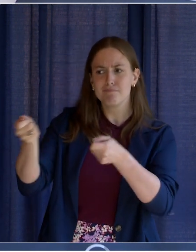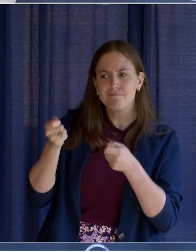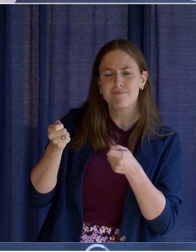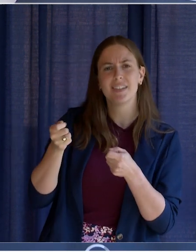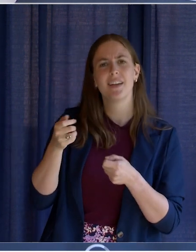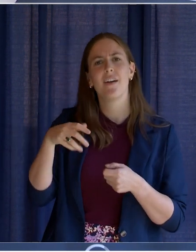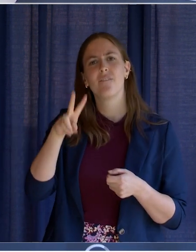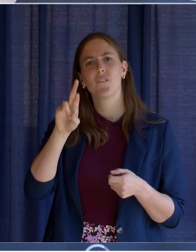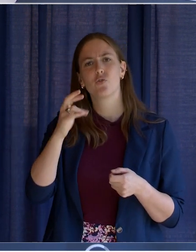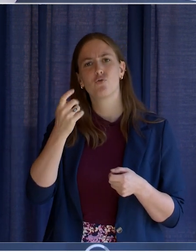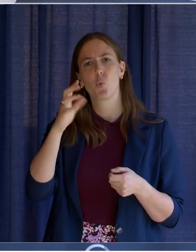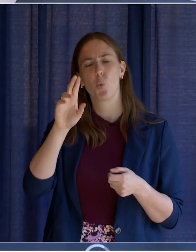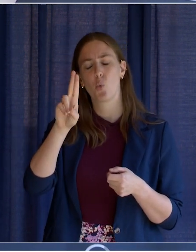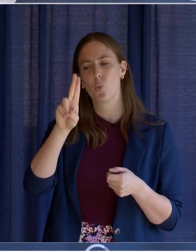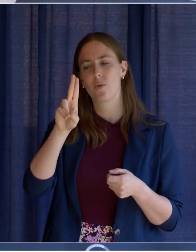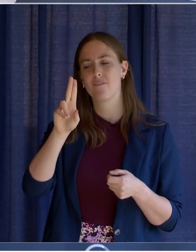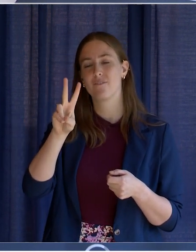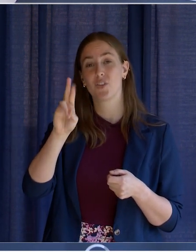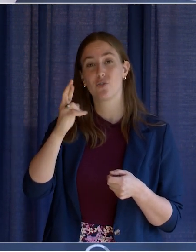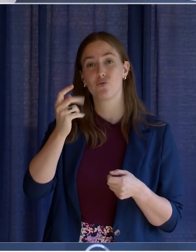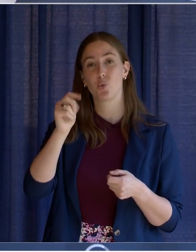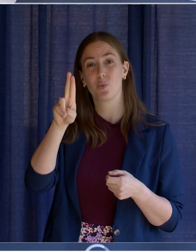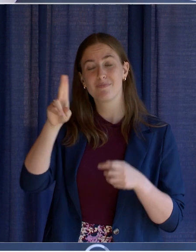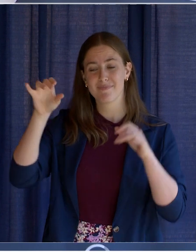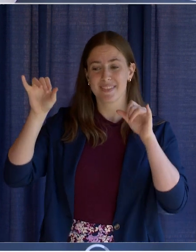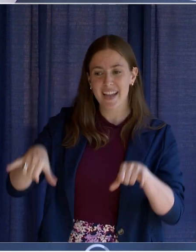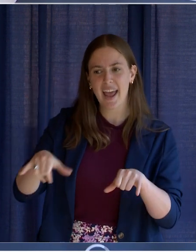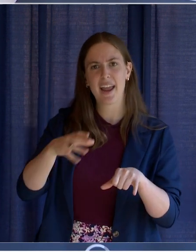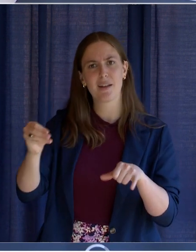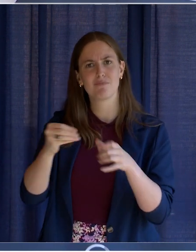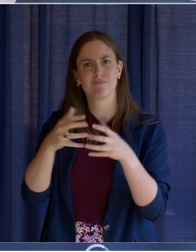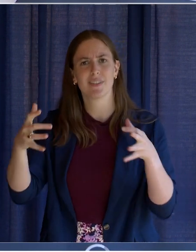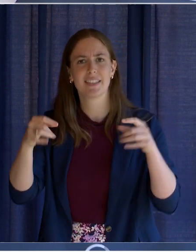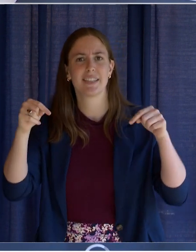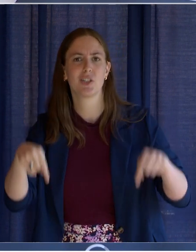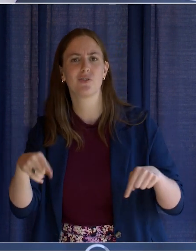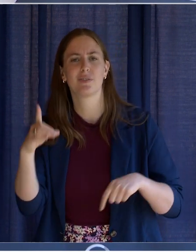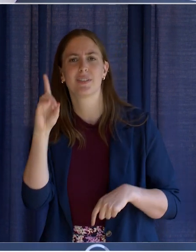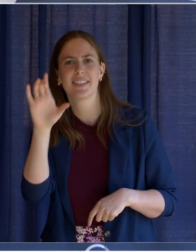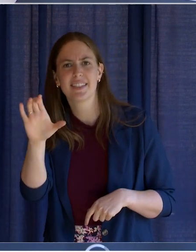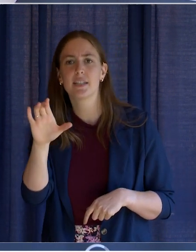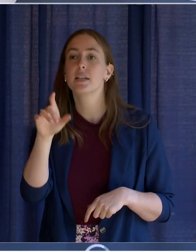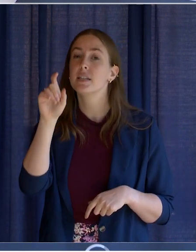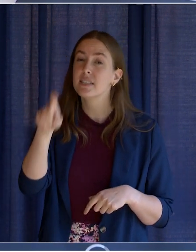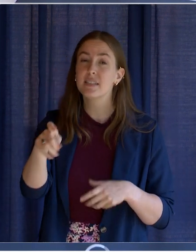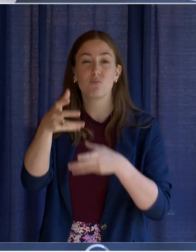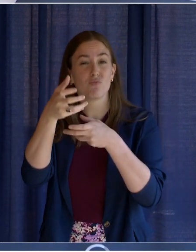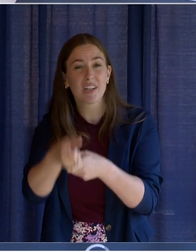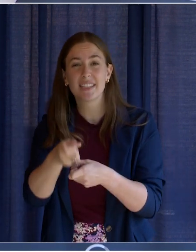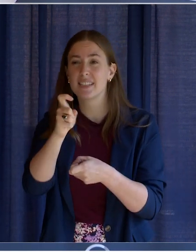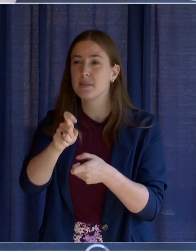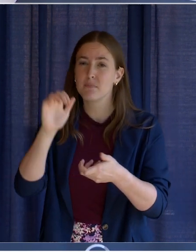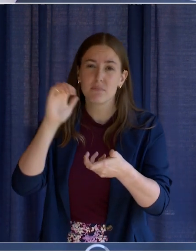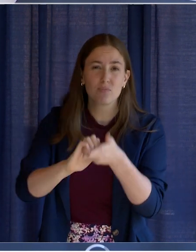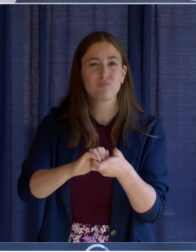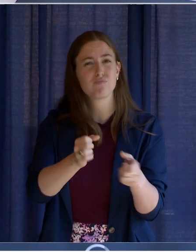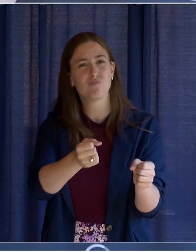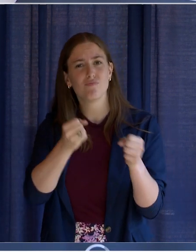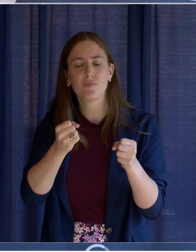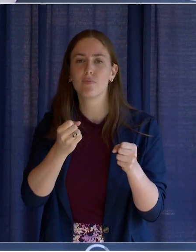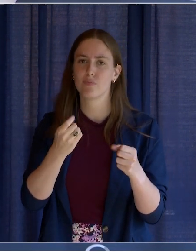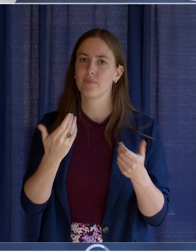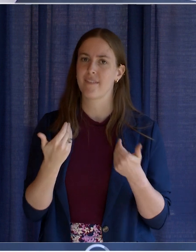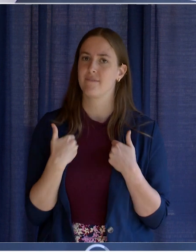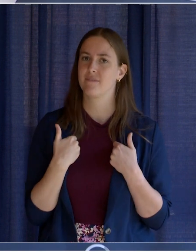downtown DC. Deals like this take time, they take trust, and strong partnership. We know DC